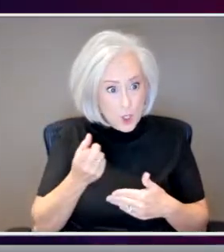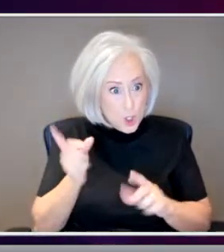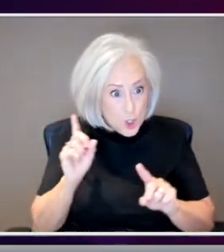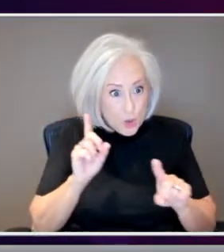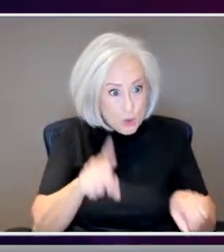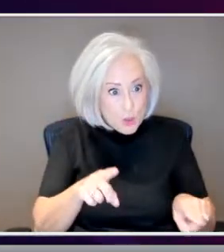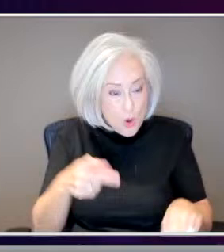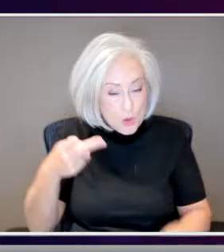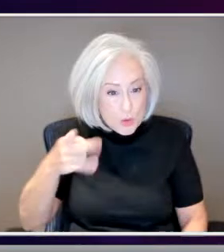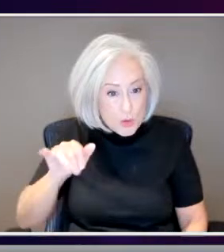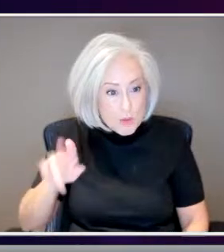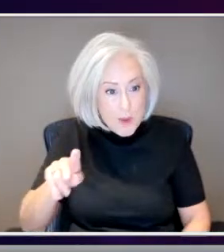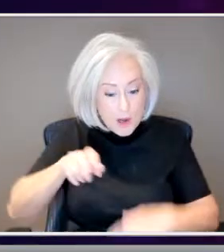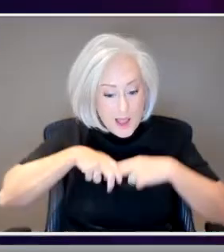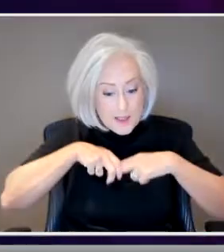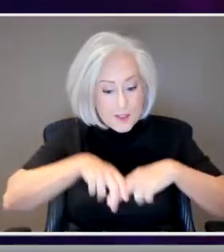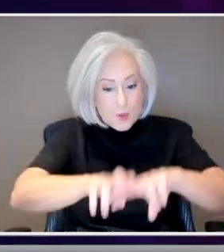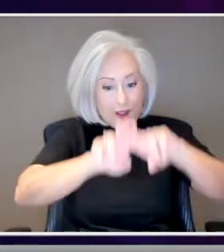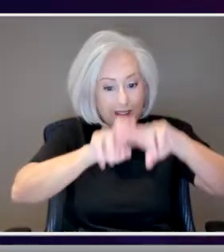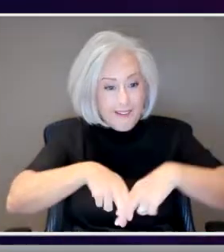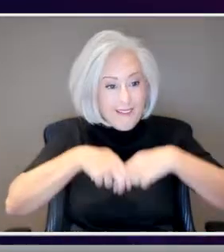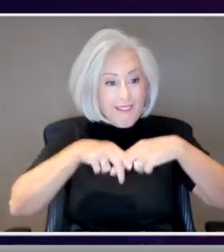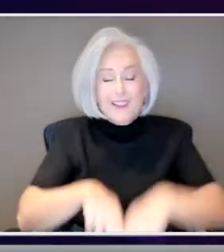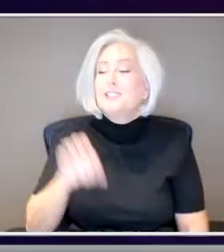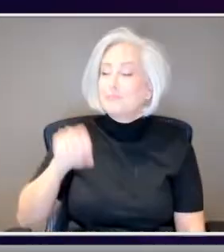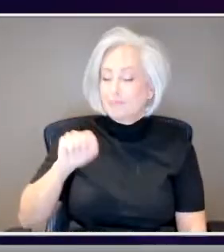Yeah, we do. Often? My daughter and I do. Yeah,